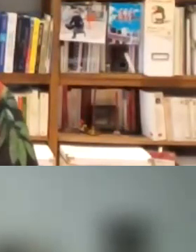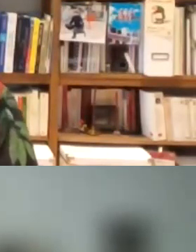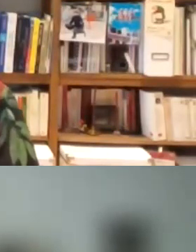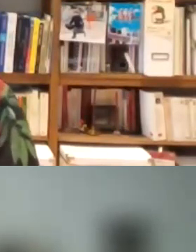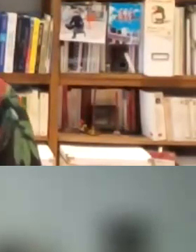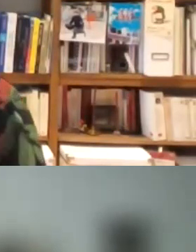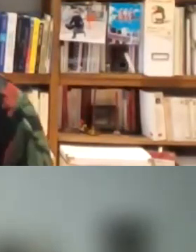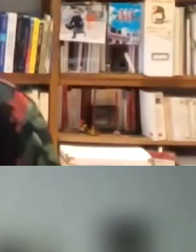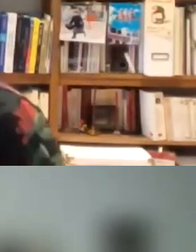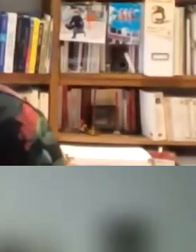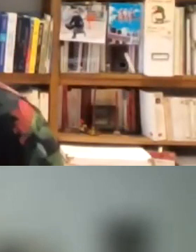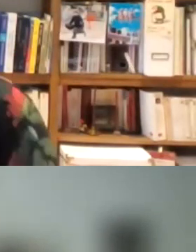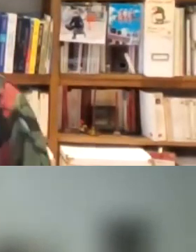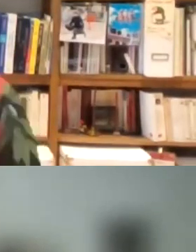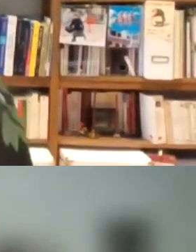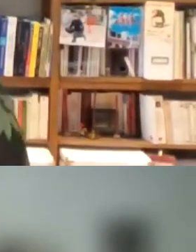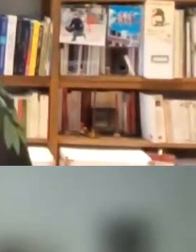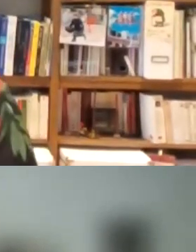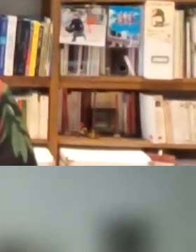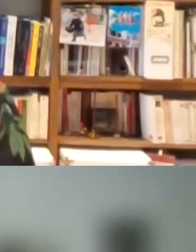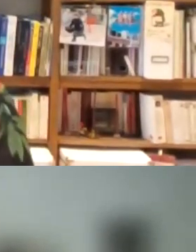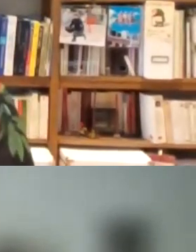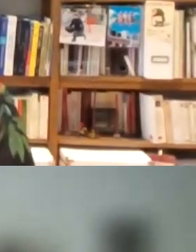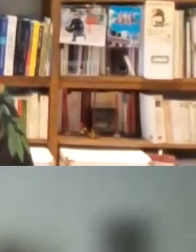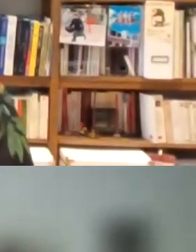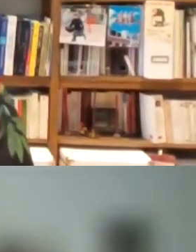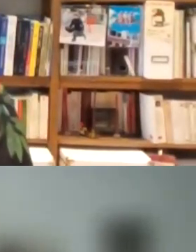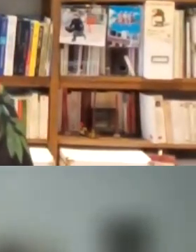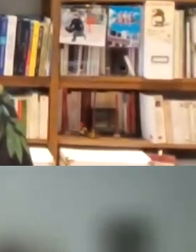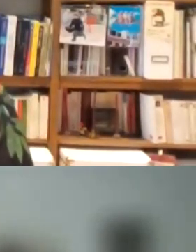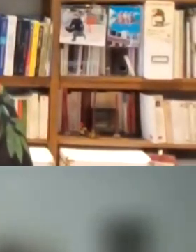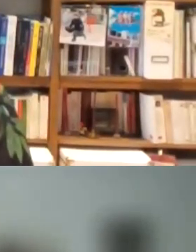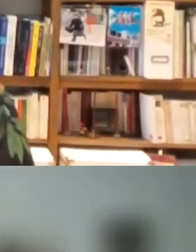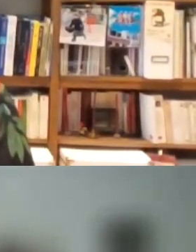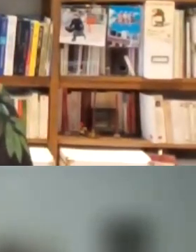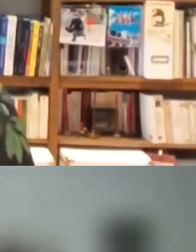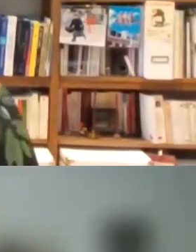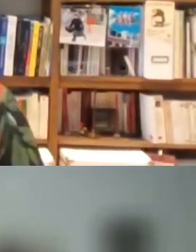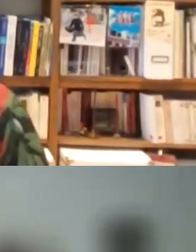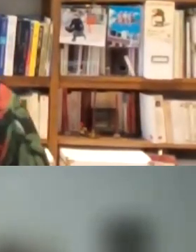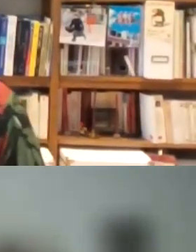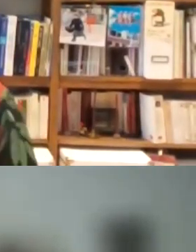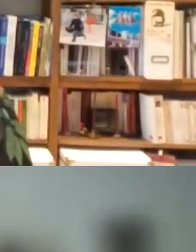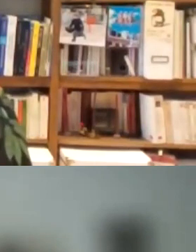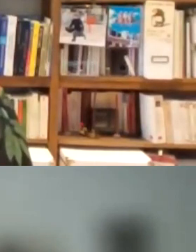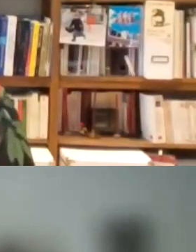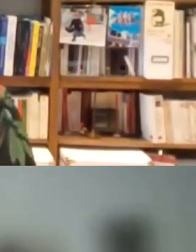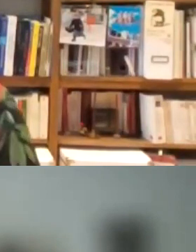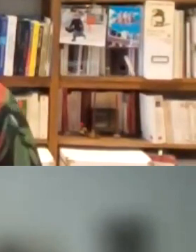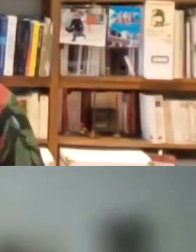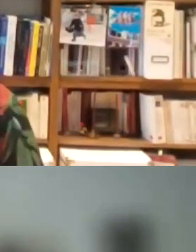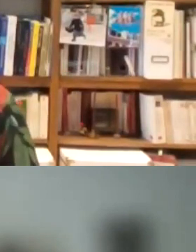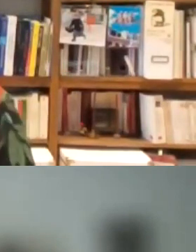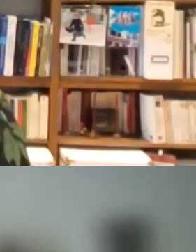it to long-term care institution, and I think that certain activities could fit. The problem would be more the